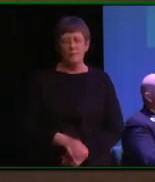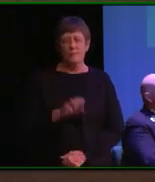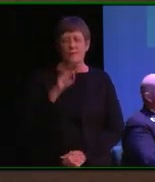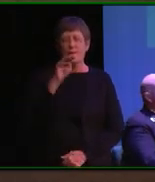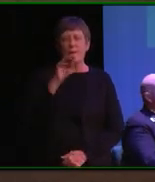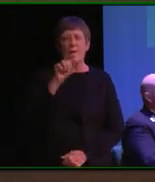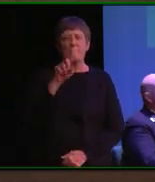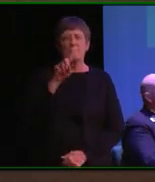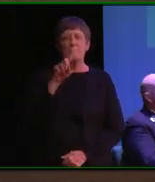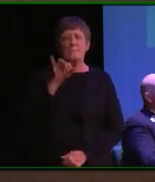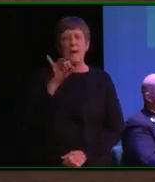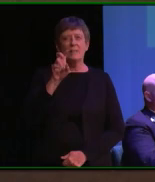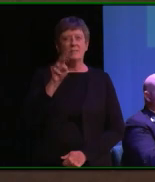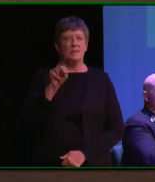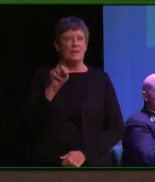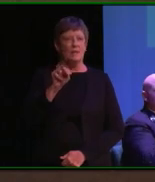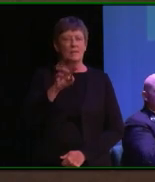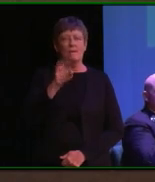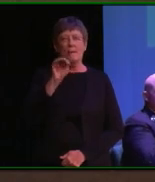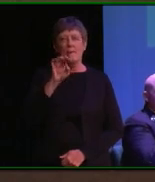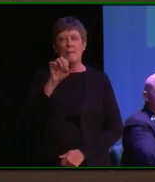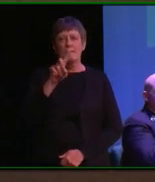Madison Medeiros.